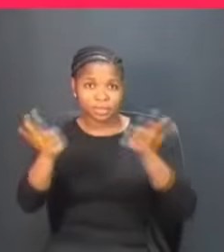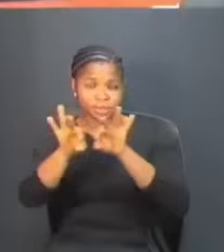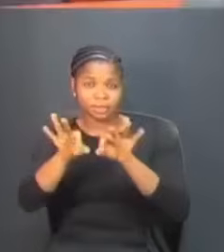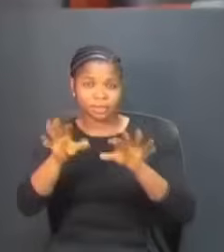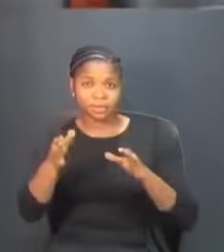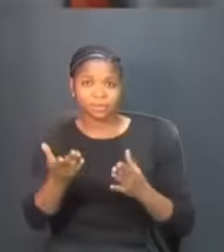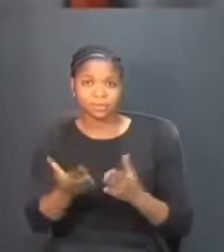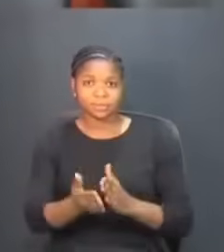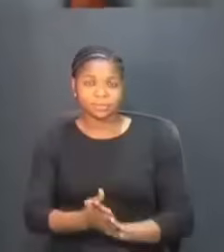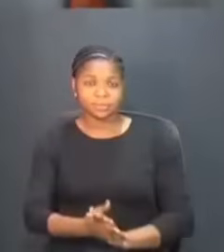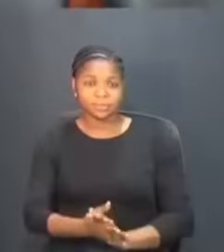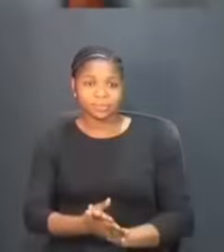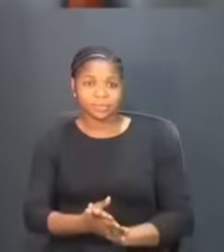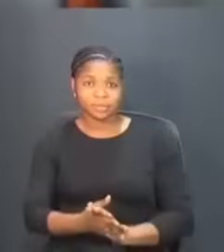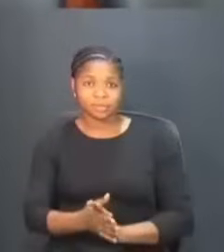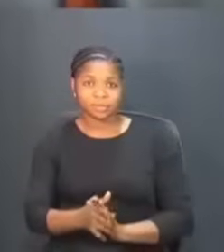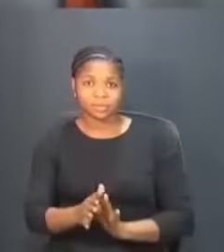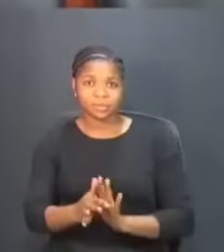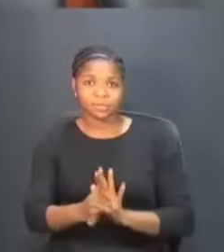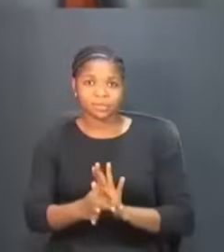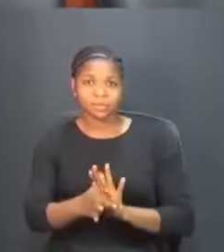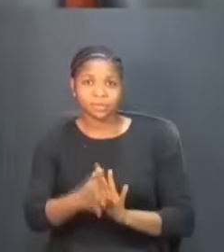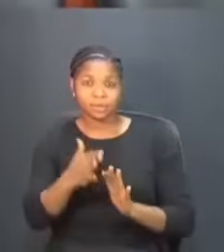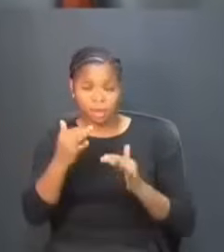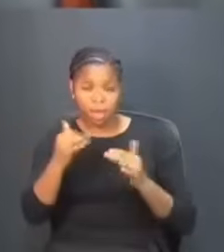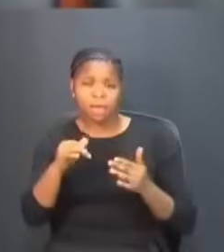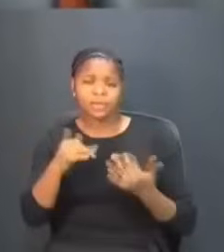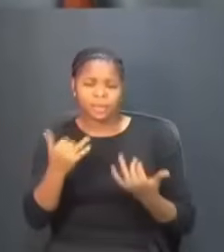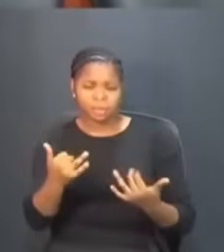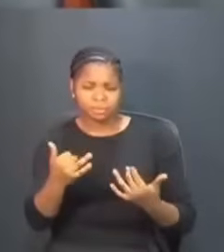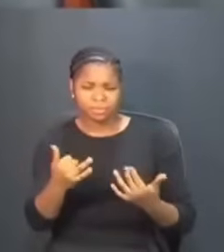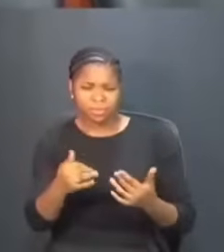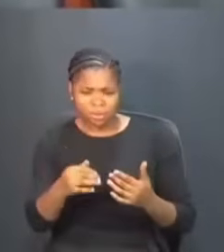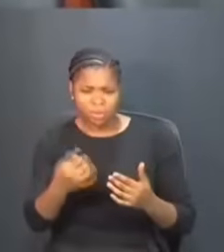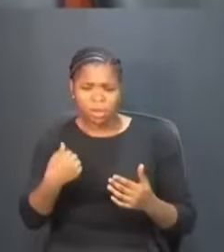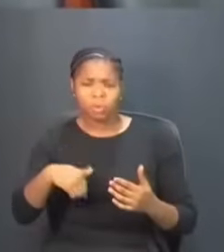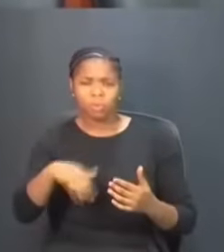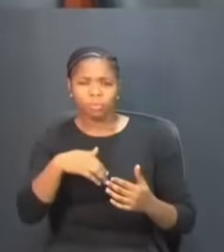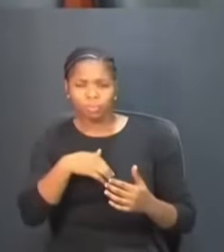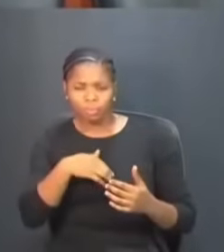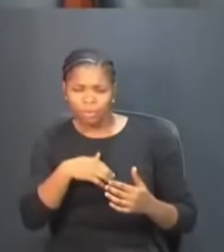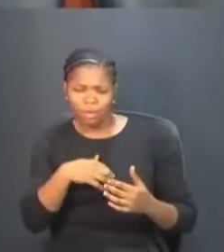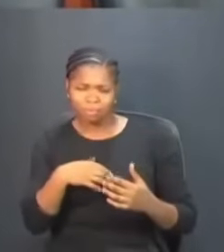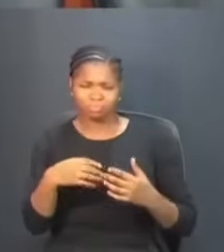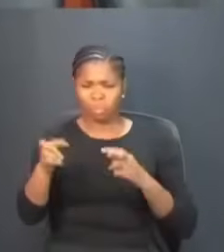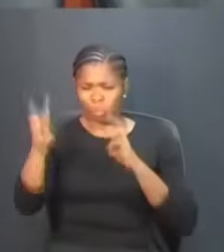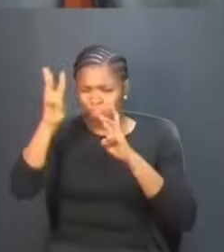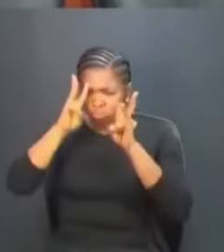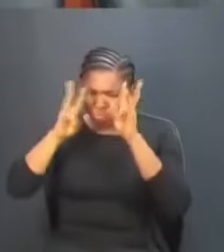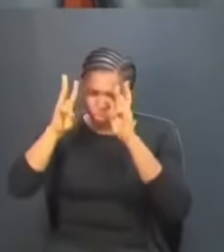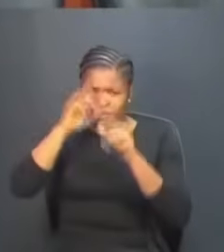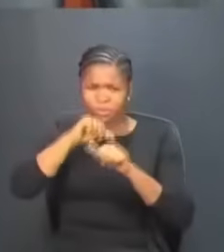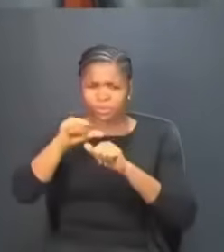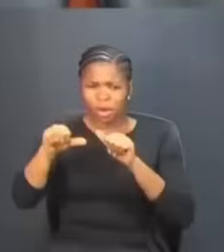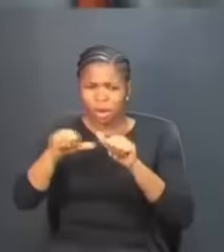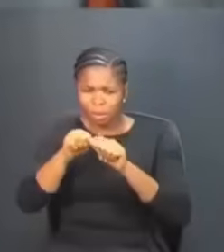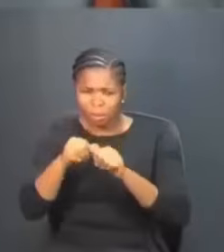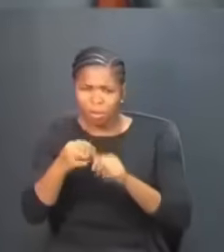that there is food insecurity across the length and breadth of the country. The minister is also saying